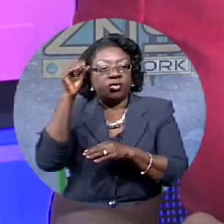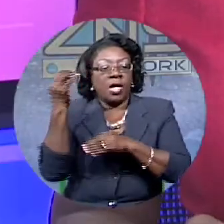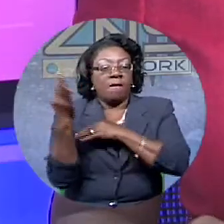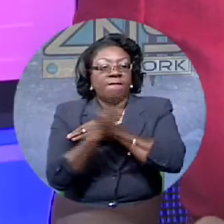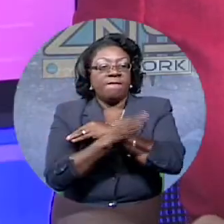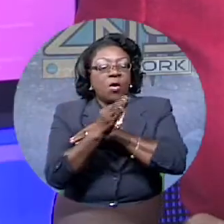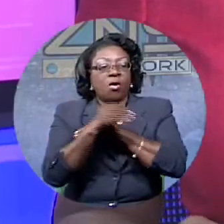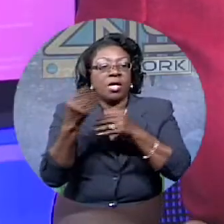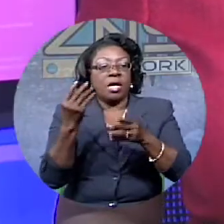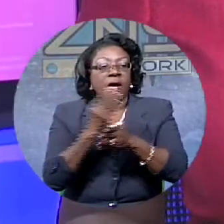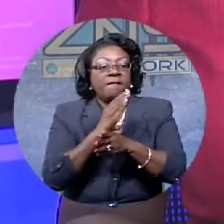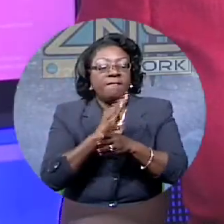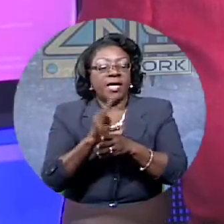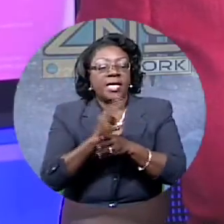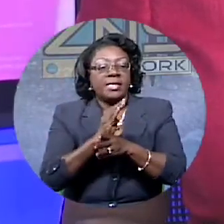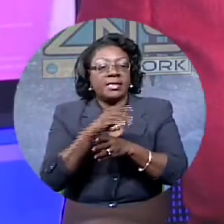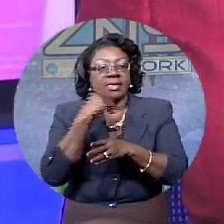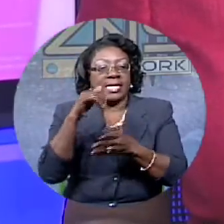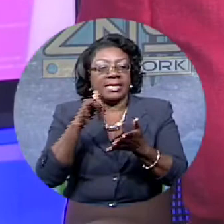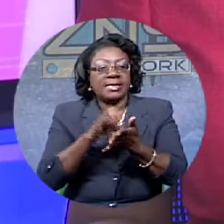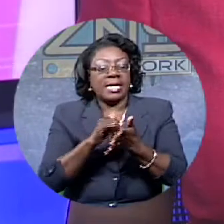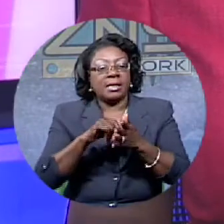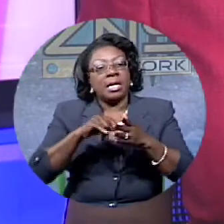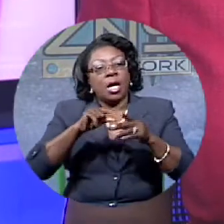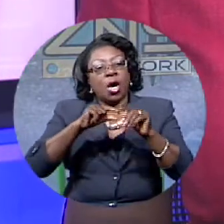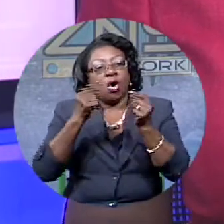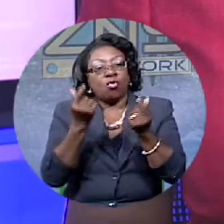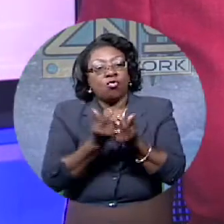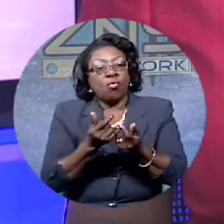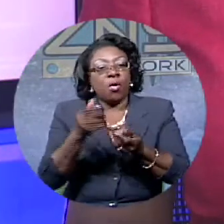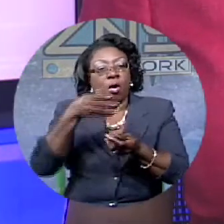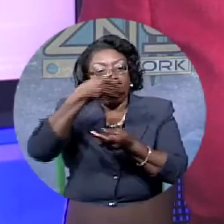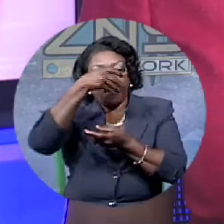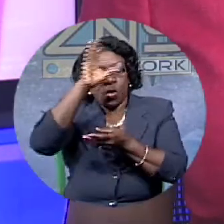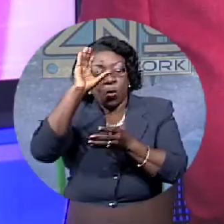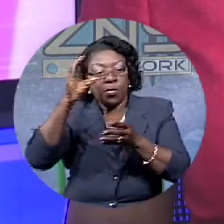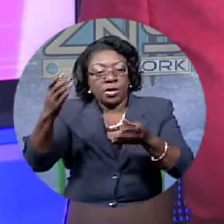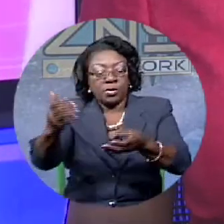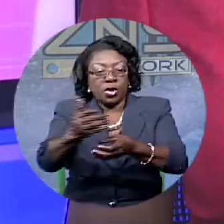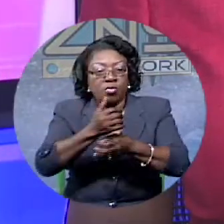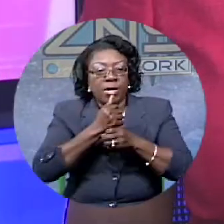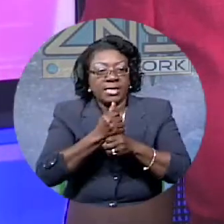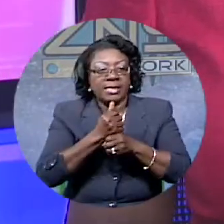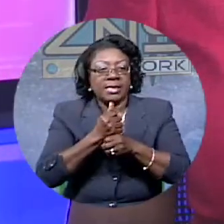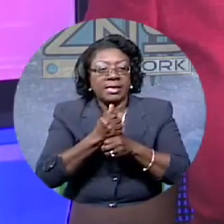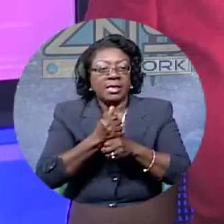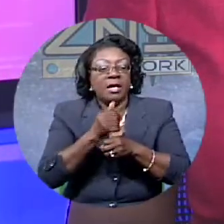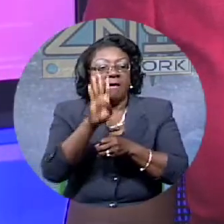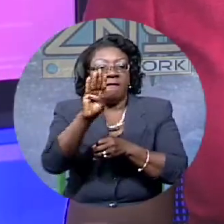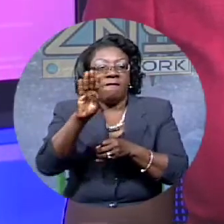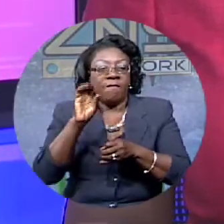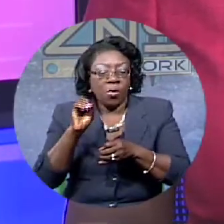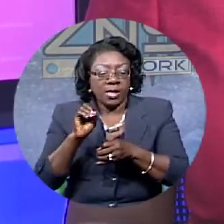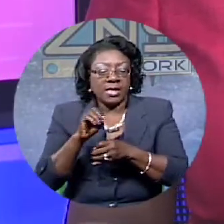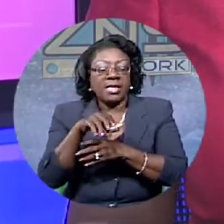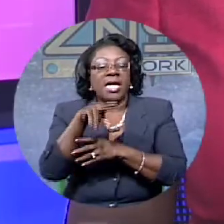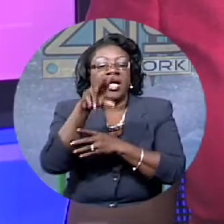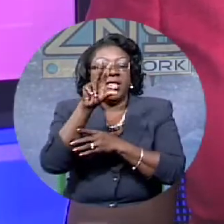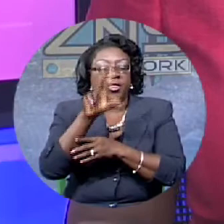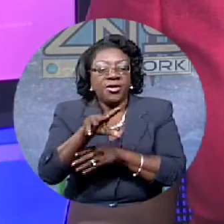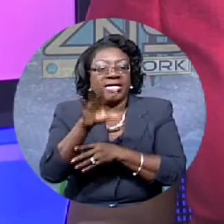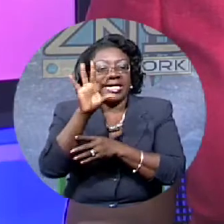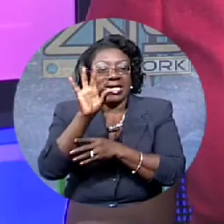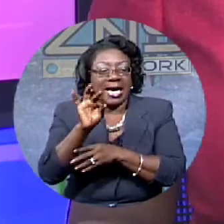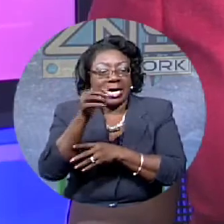is reporting the apprehension of another group of Cuban migrants. The ministry says the 40 migrants, 39 adults and